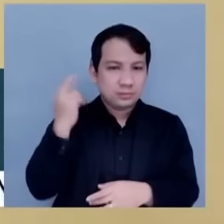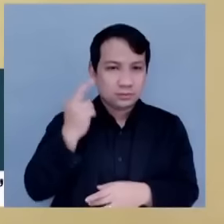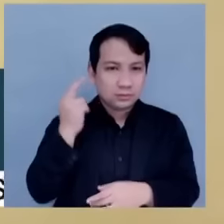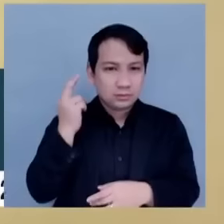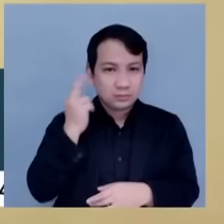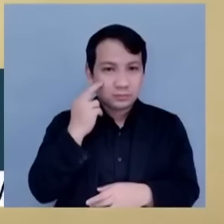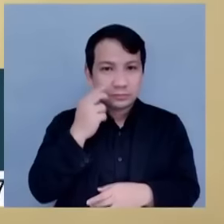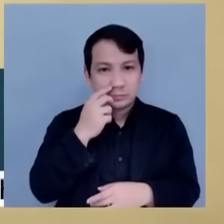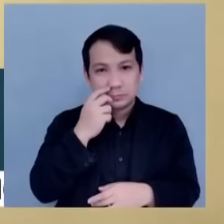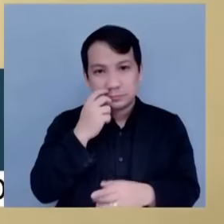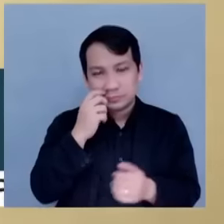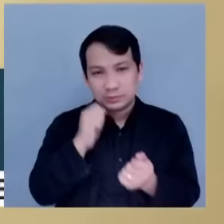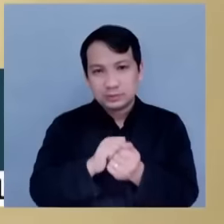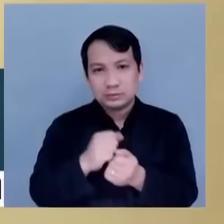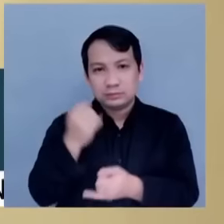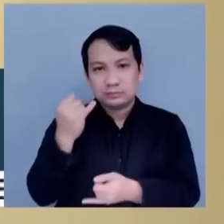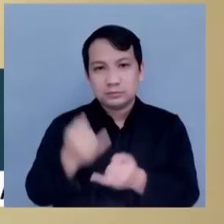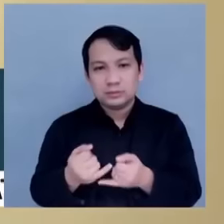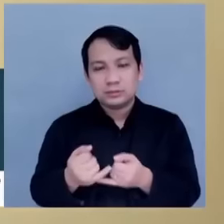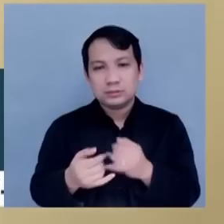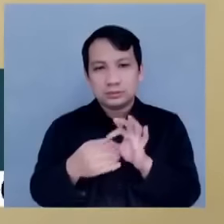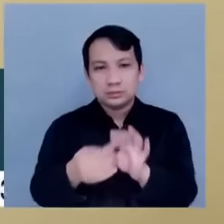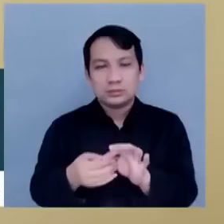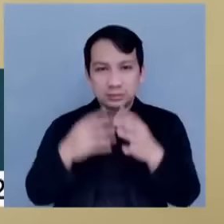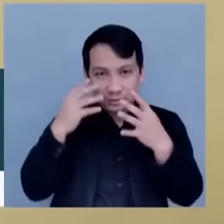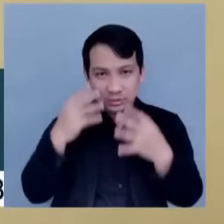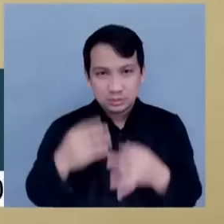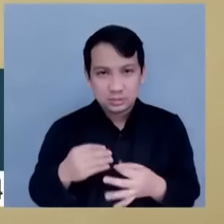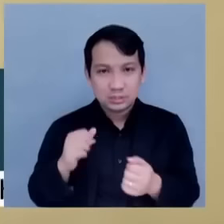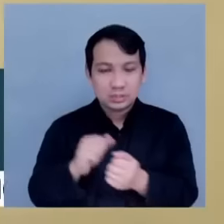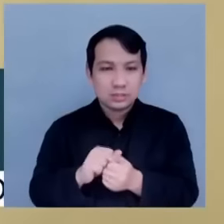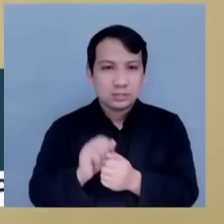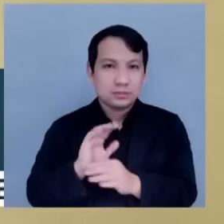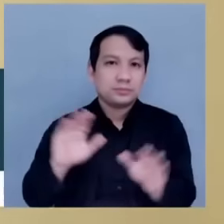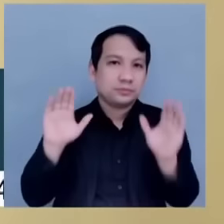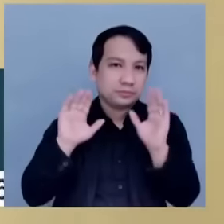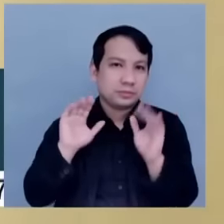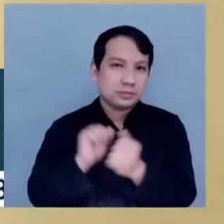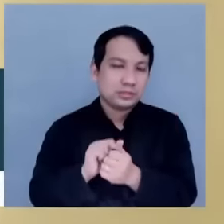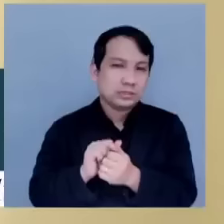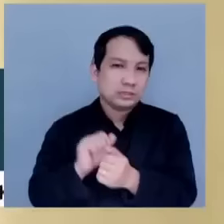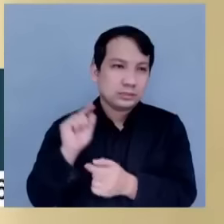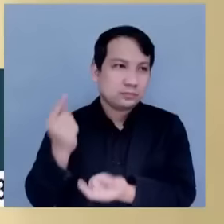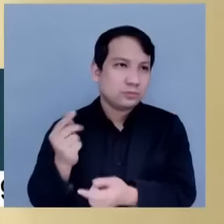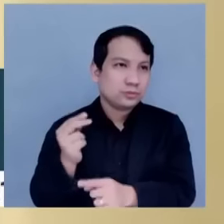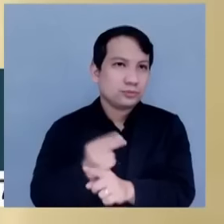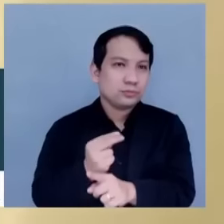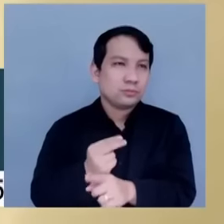that's really the final straw na nag-decide siya talaga na sumurrender na. That was in